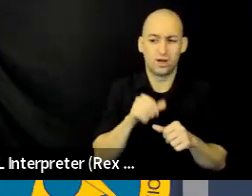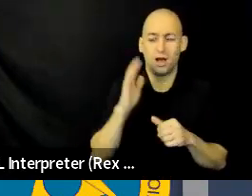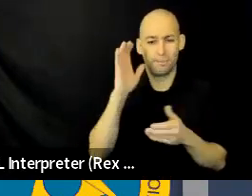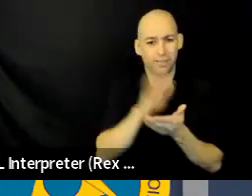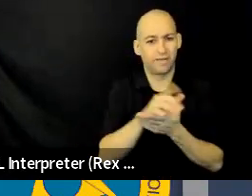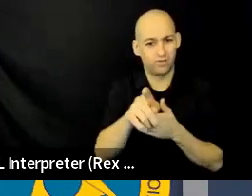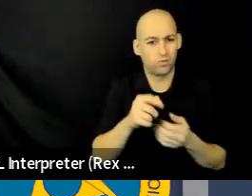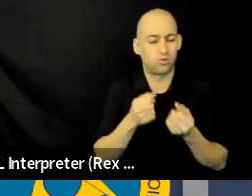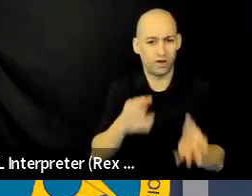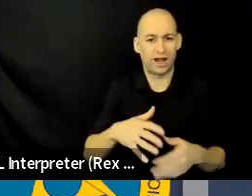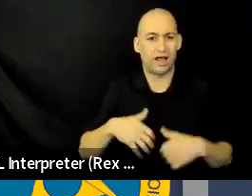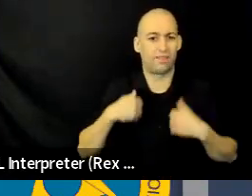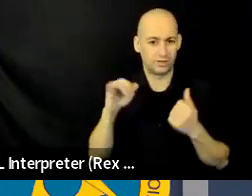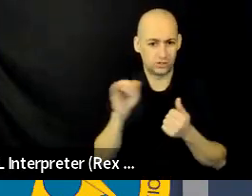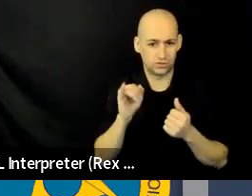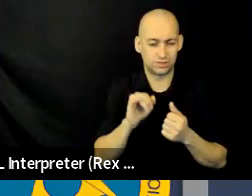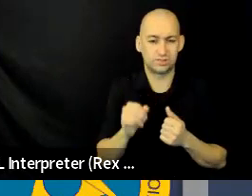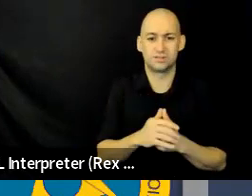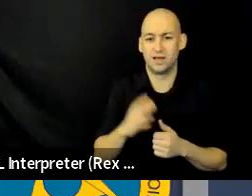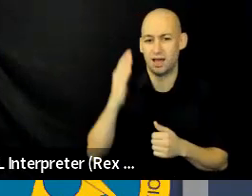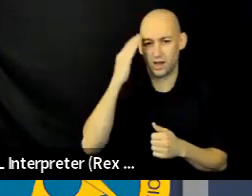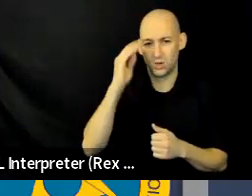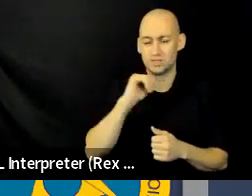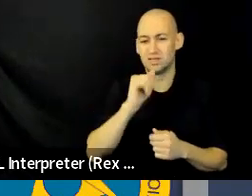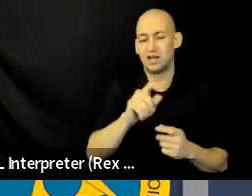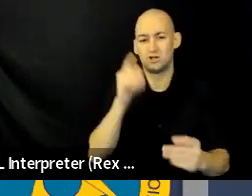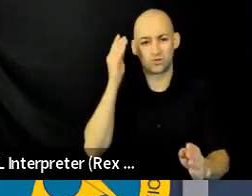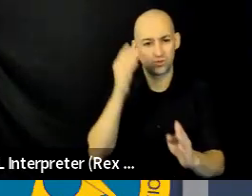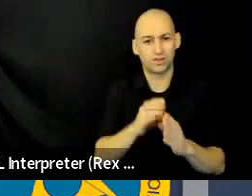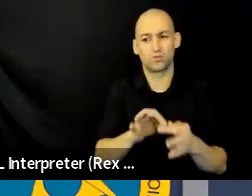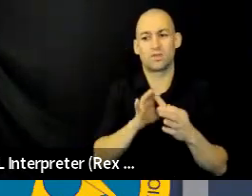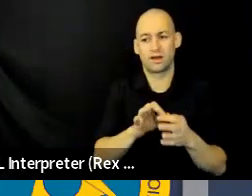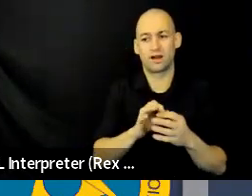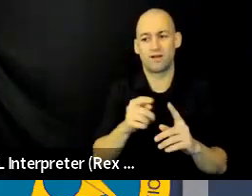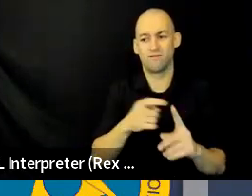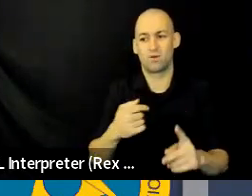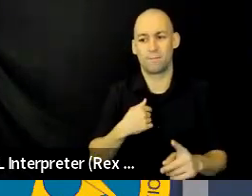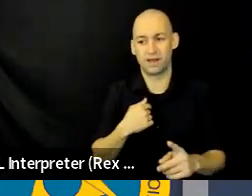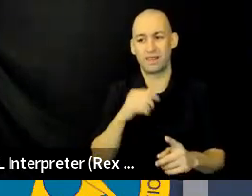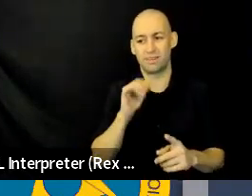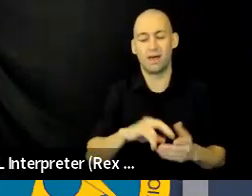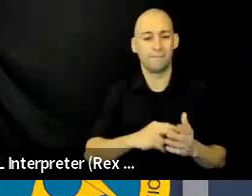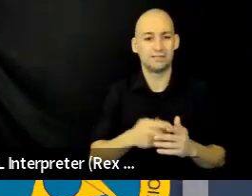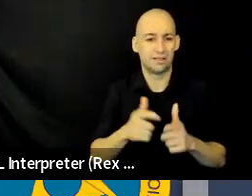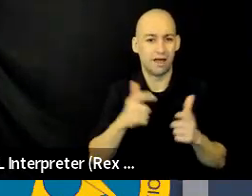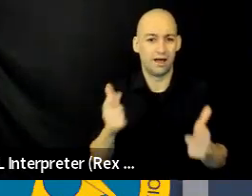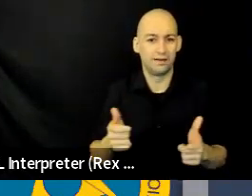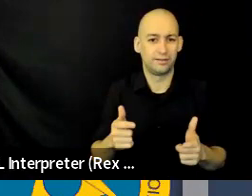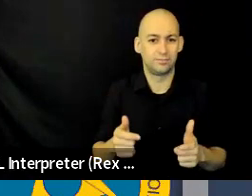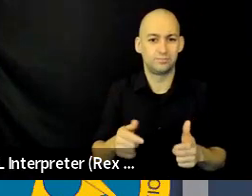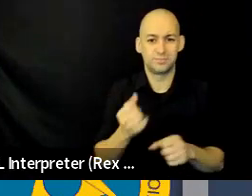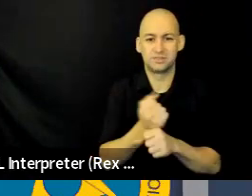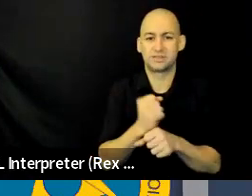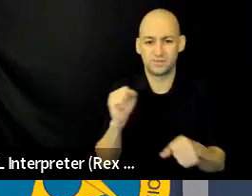health insurance as well. I know that's not Yes. necessarily directly related here, but I want you to know from me that that means something, means a lot. And of course, safety,